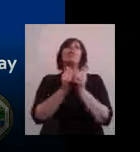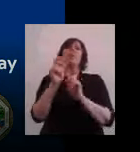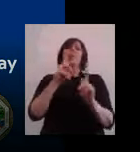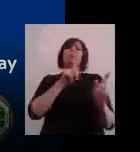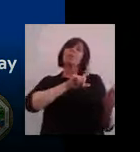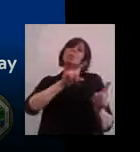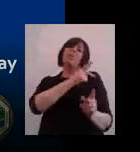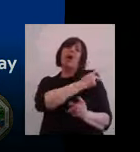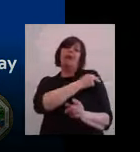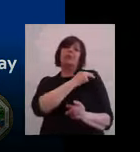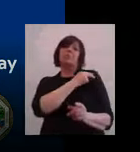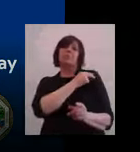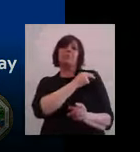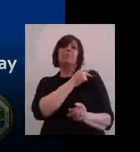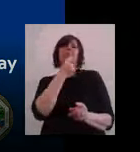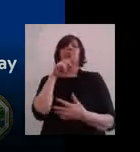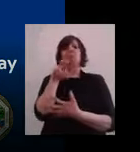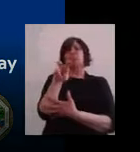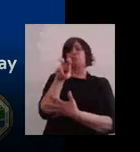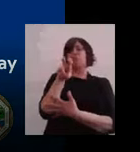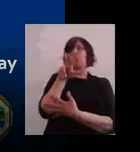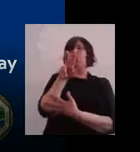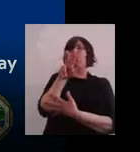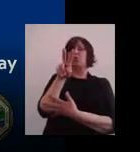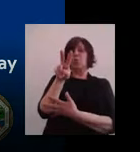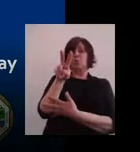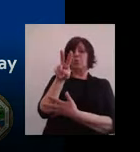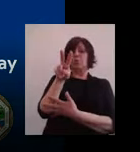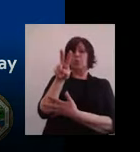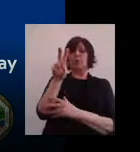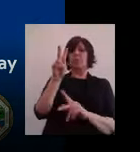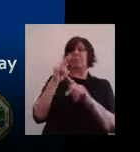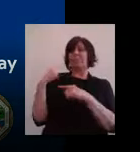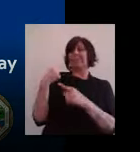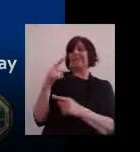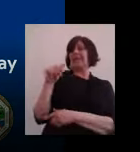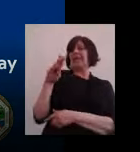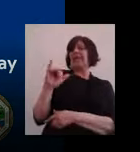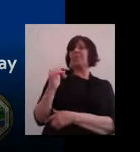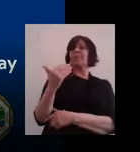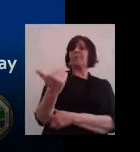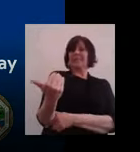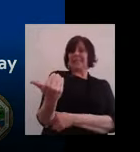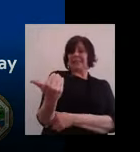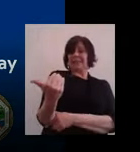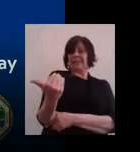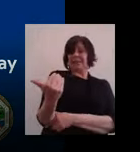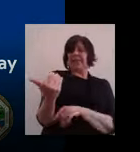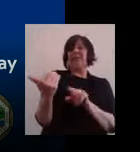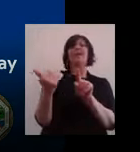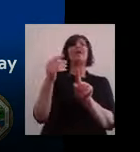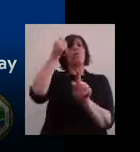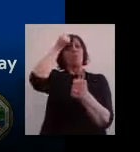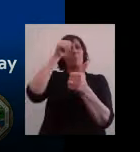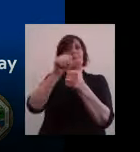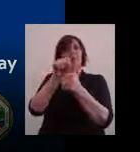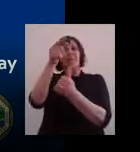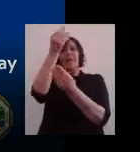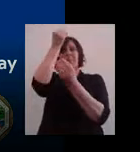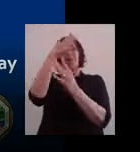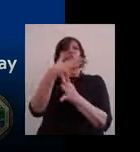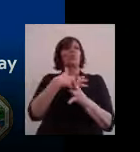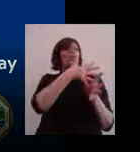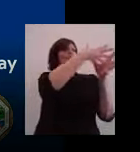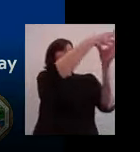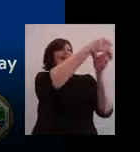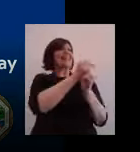have 232 individuals as of April 15th. Remember, we get the data at the end of the day